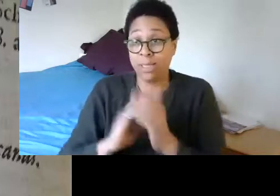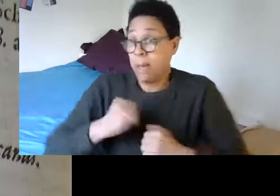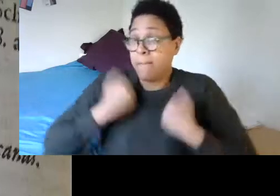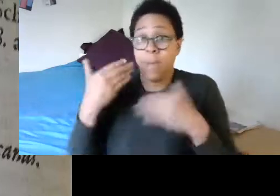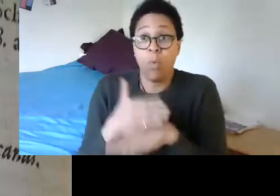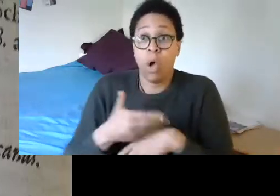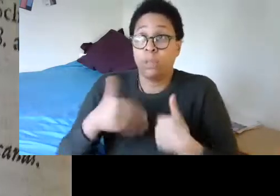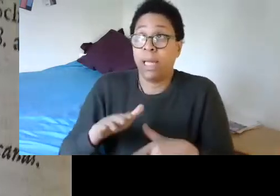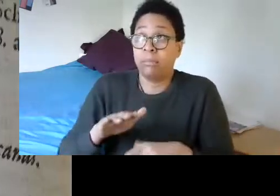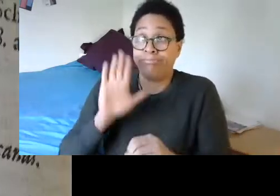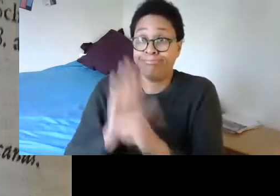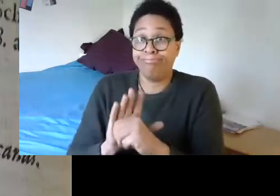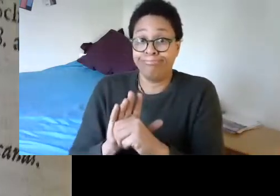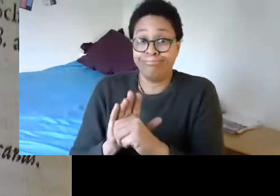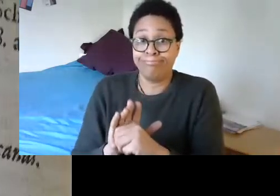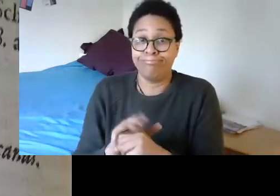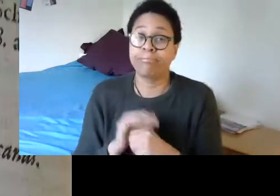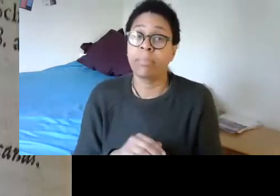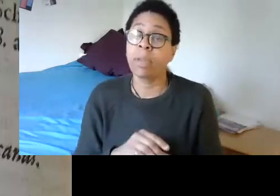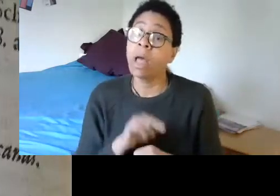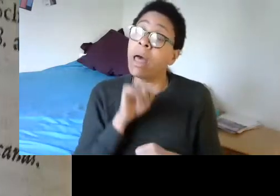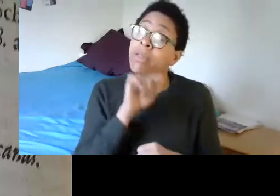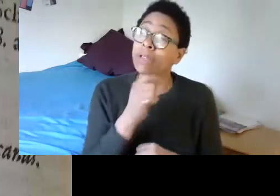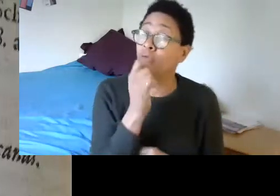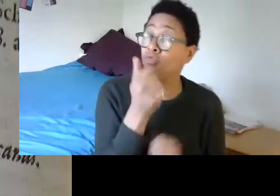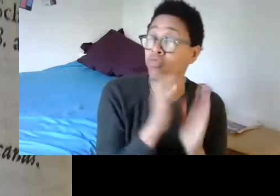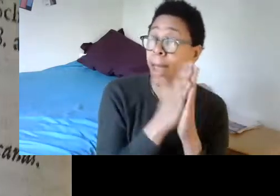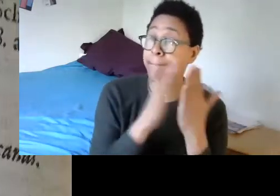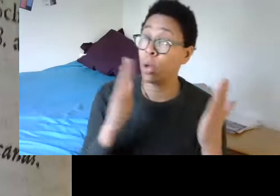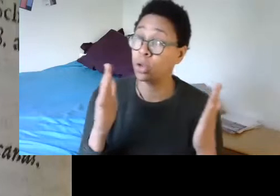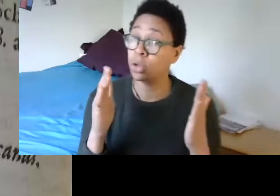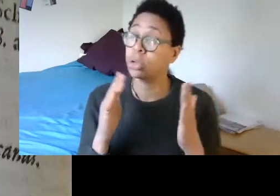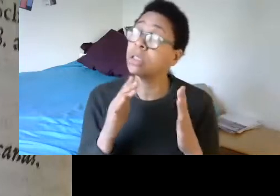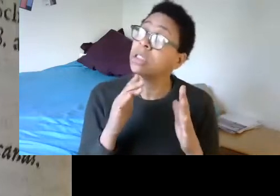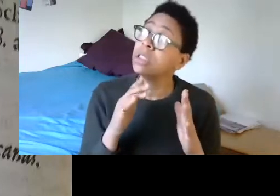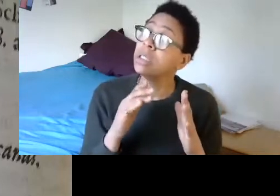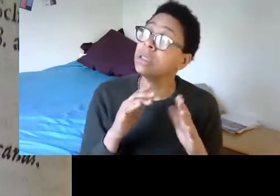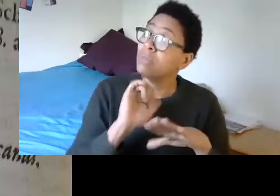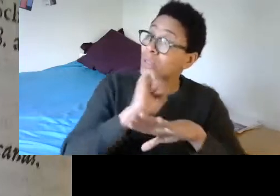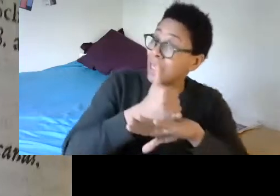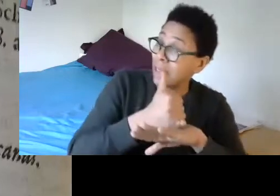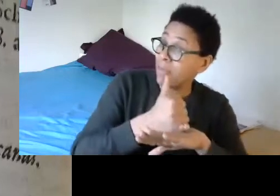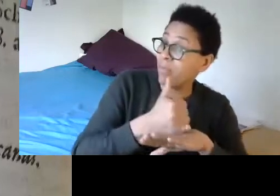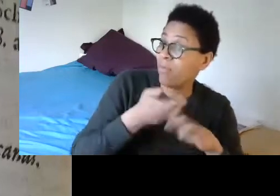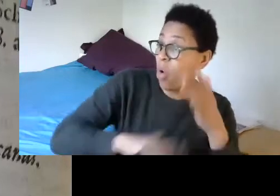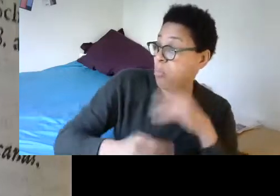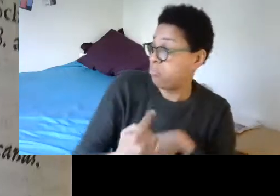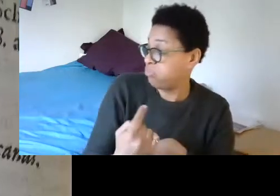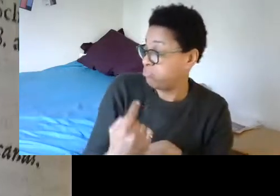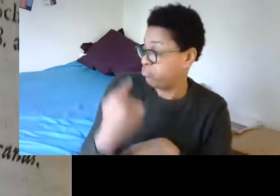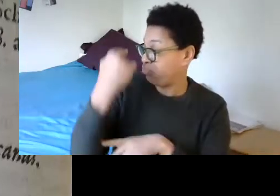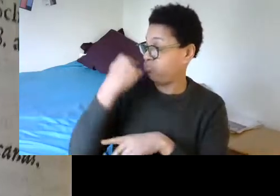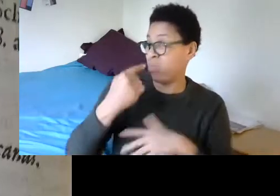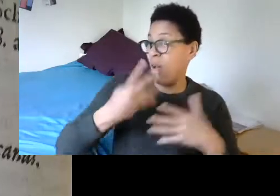titled Wellcome Collection has only been around since 2007, Sir Henry Wellcome started collecting items from the 1890s. One of the